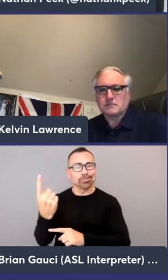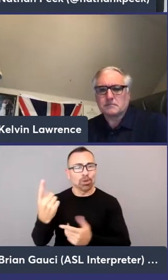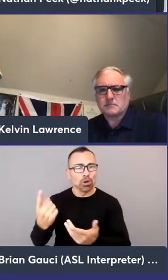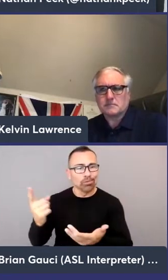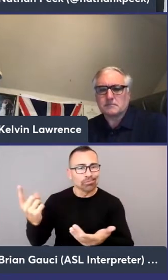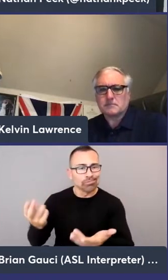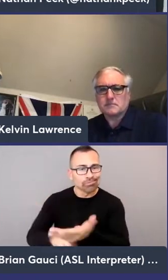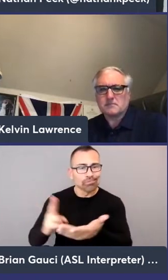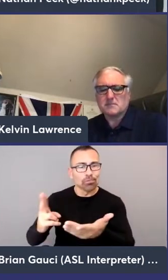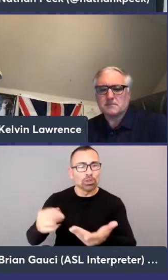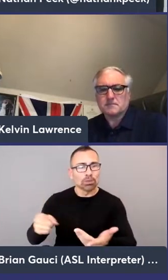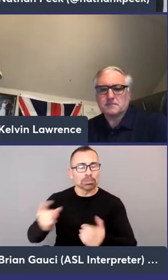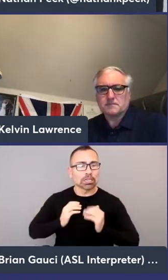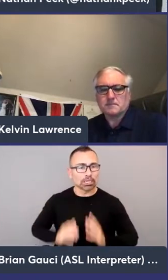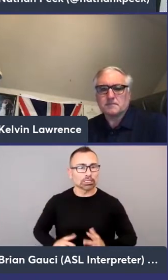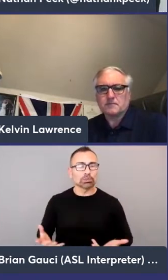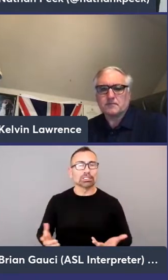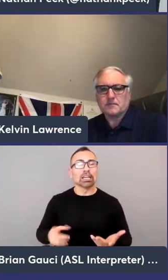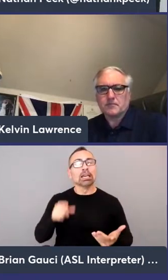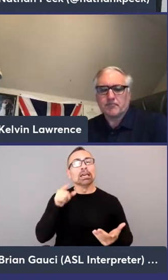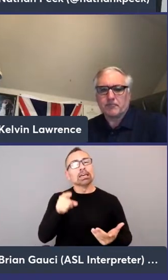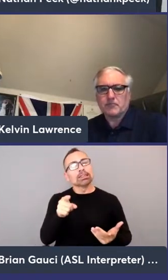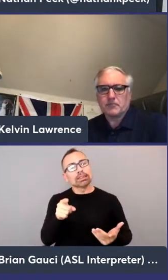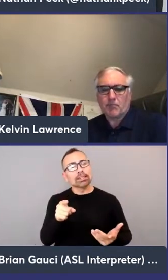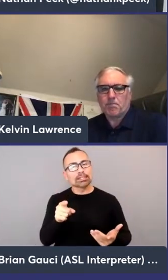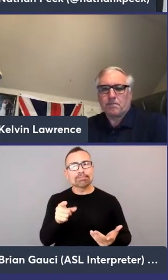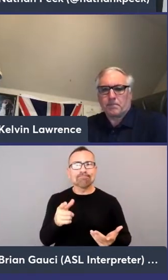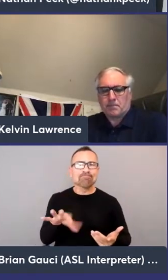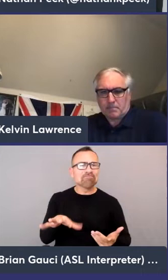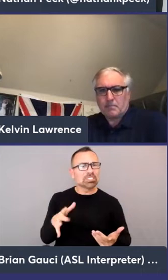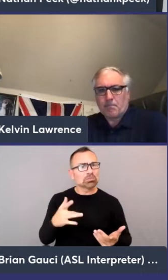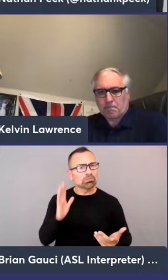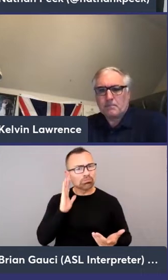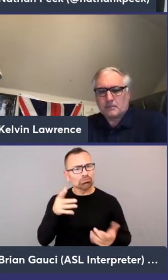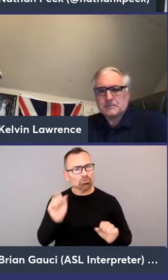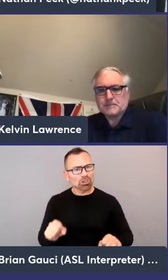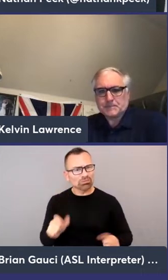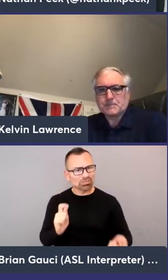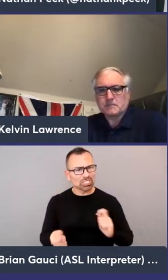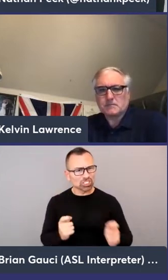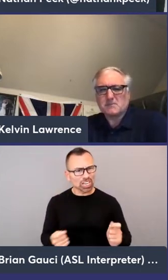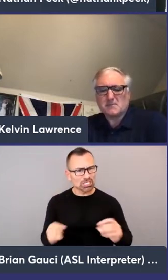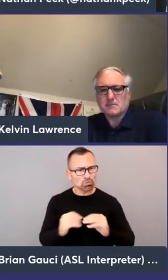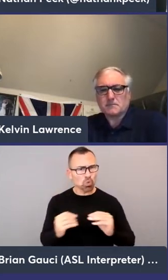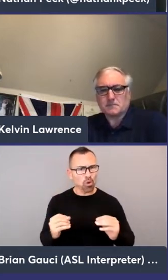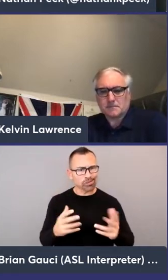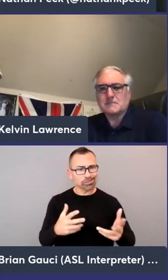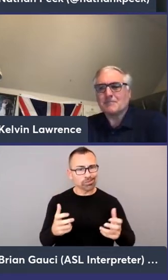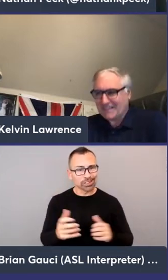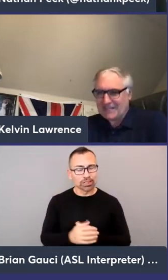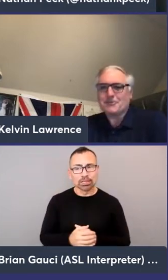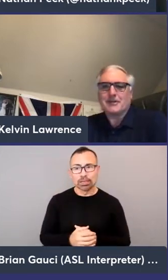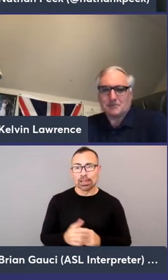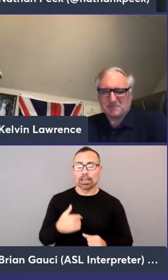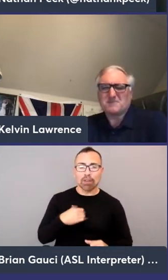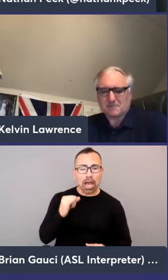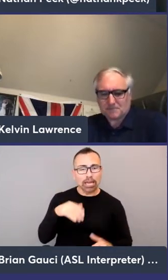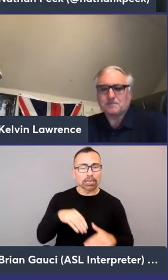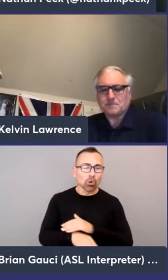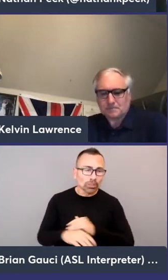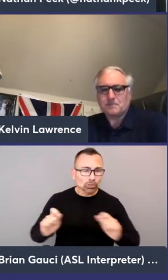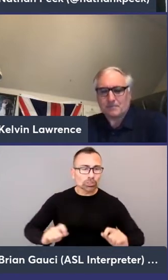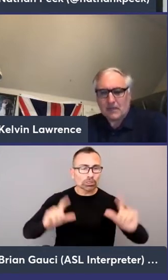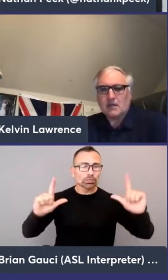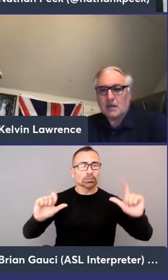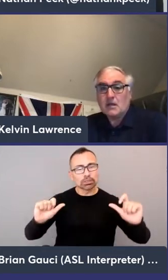this will be able to adjust to that more quickly than I would going into the console, switching an EC2 instance That's out right. to scale it